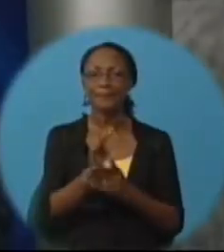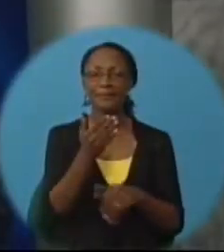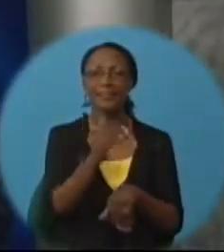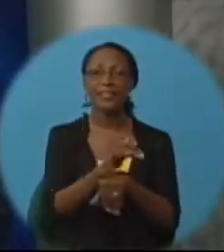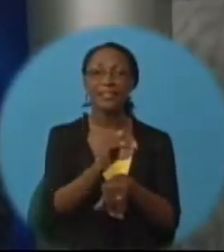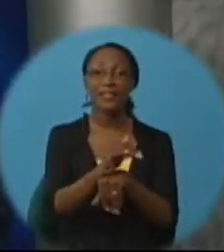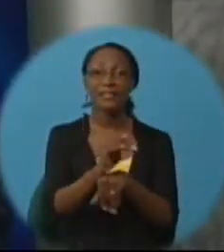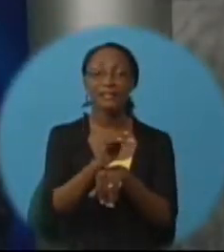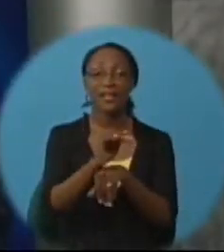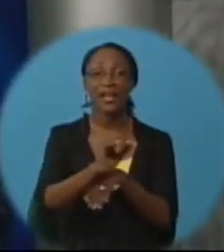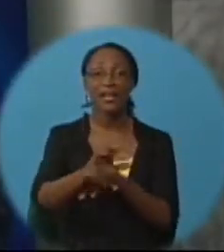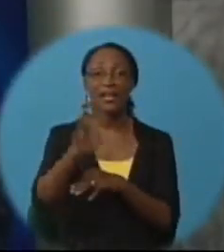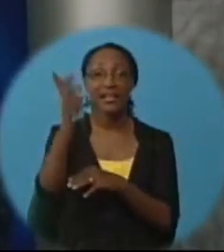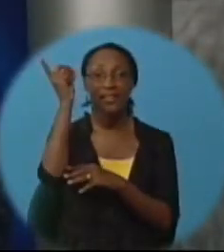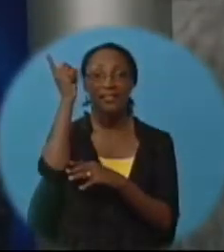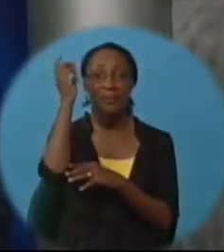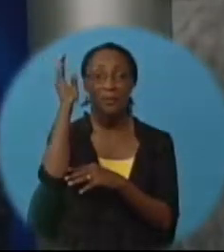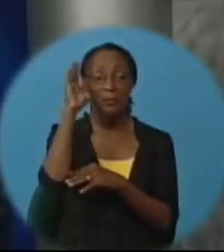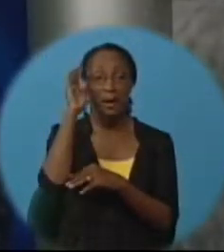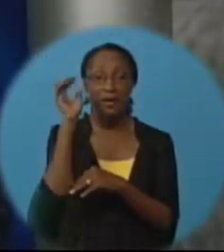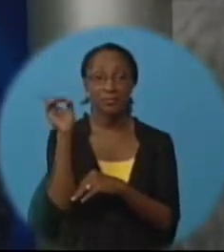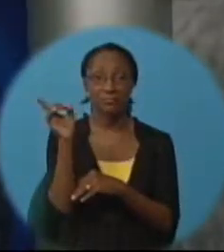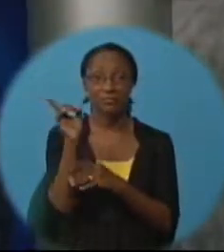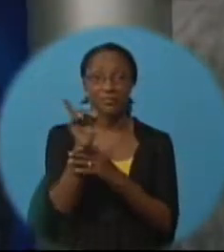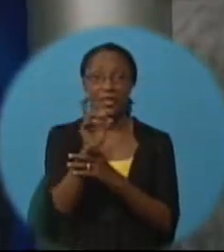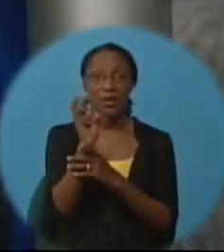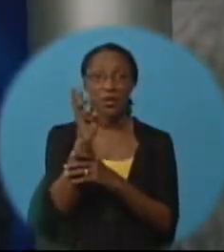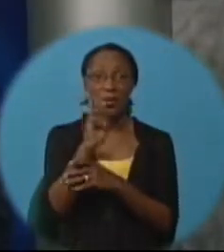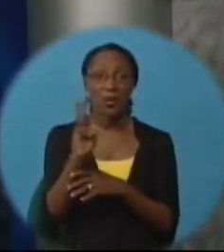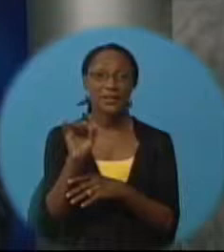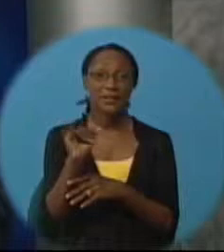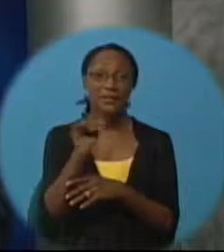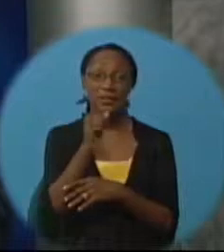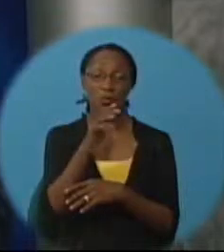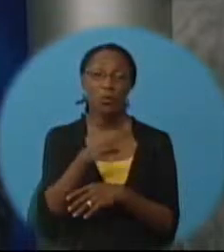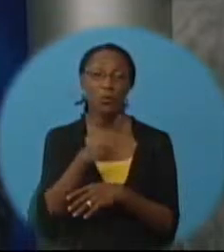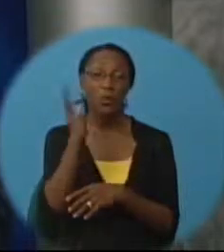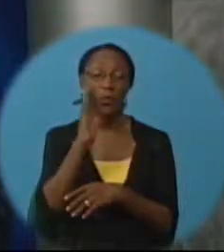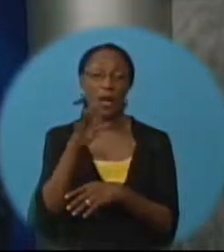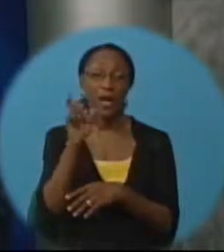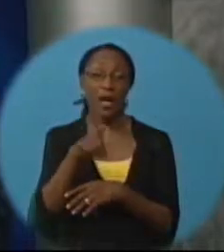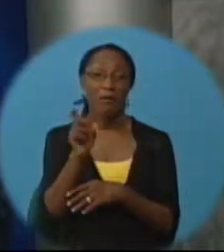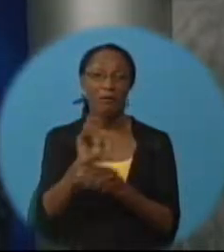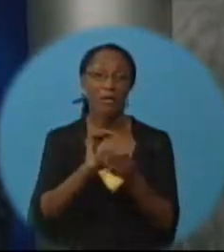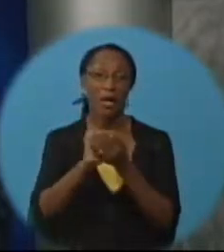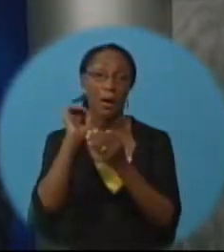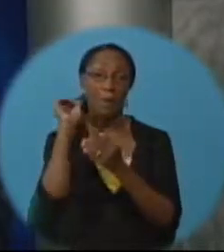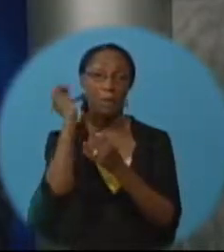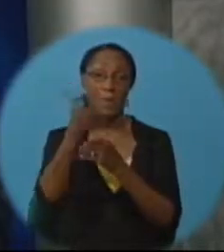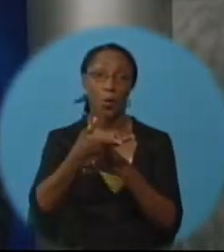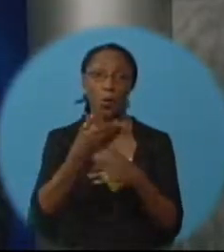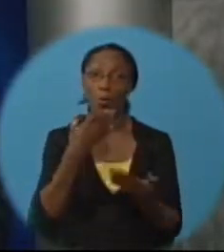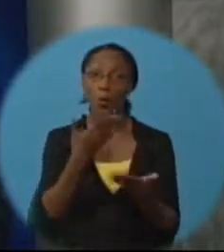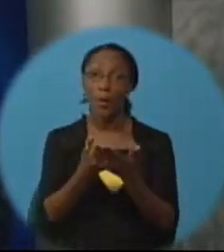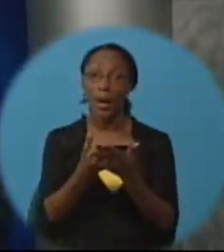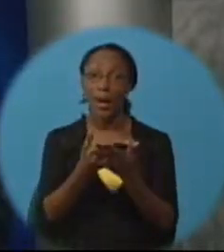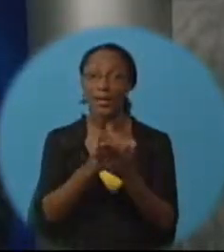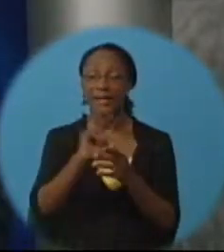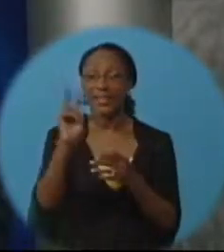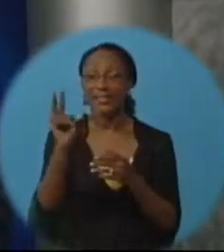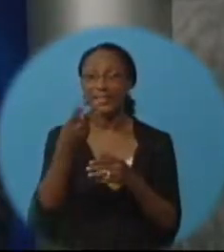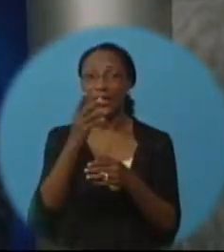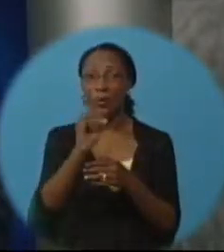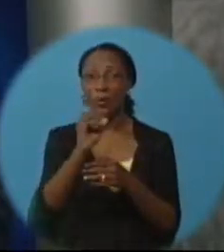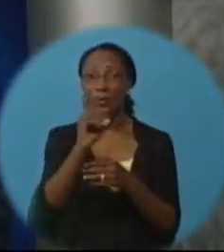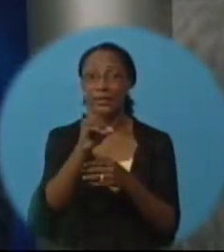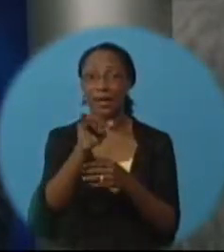Good evening with the Lime Sports World. I'm Damien Best. West Indies women will have to bowl themselves a victory in the second one-day international against England